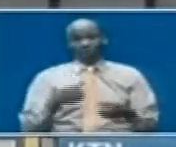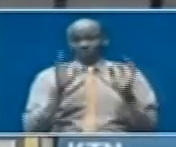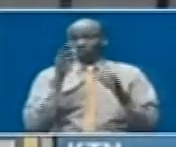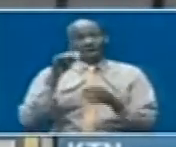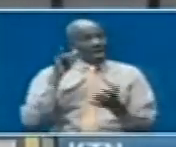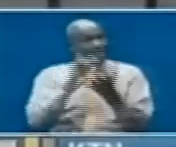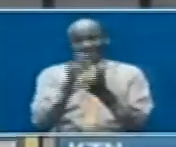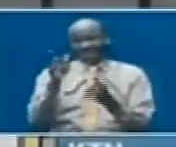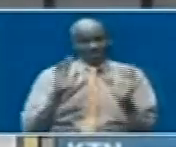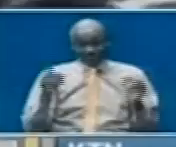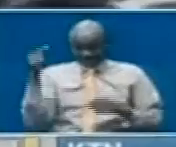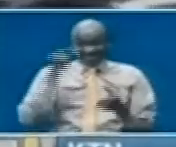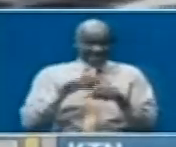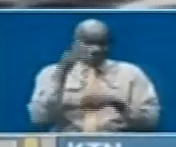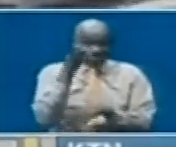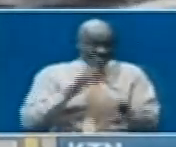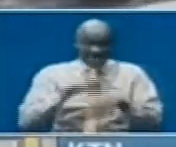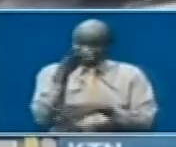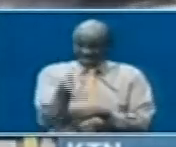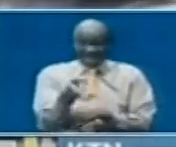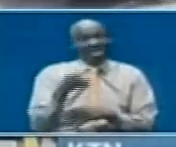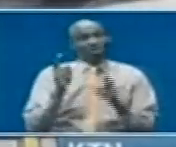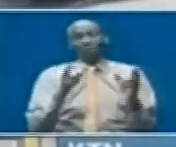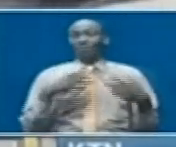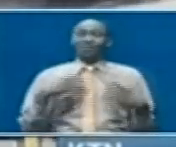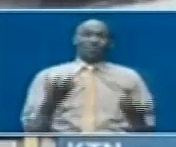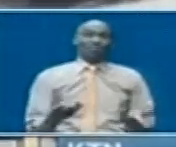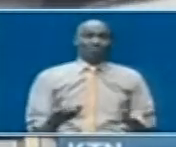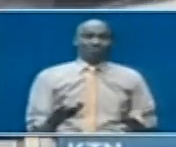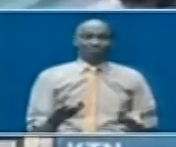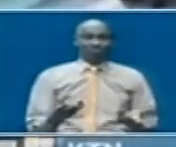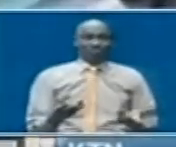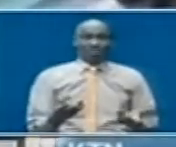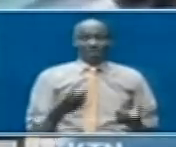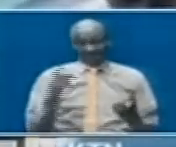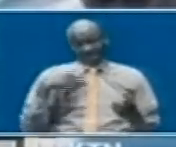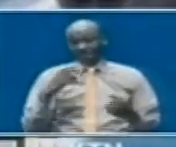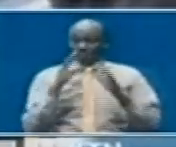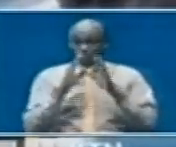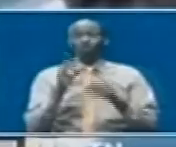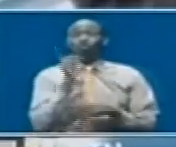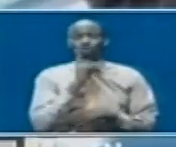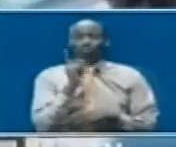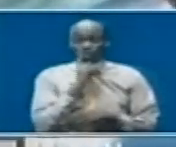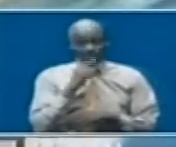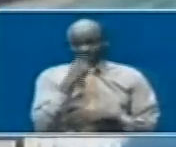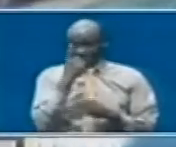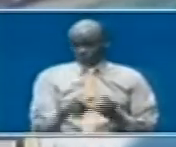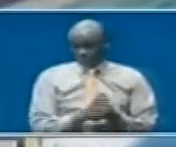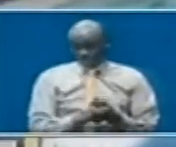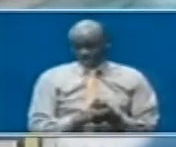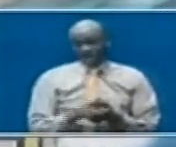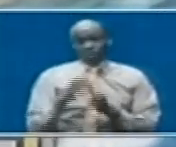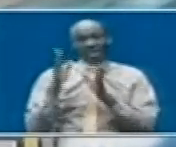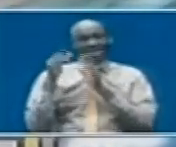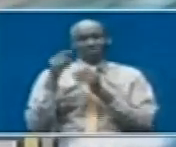airport early this morning when a few of them came into the country. But other than that, it's been rather quiet. Tomorrow, as you mentioned, however, we do